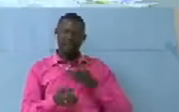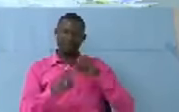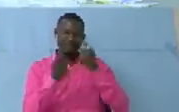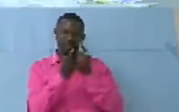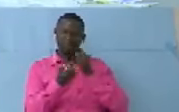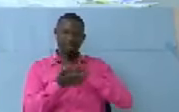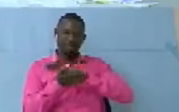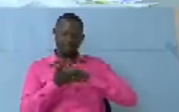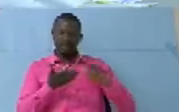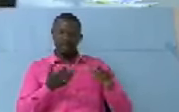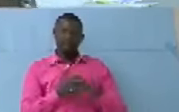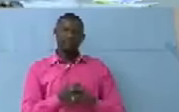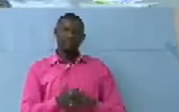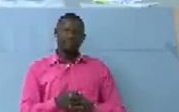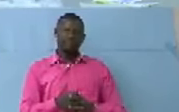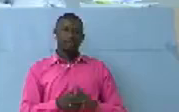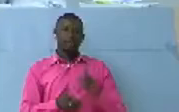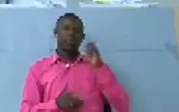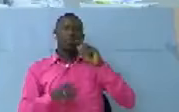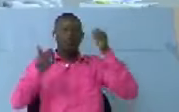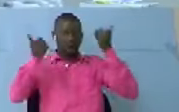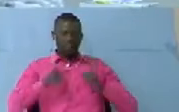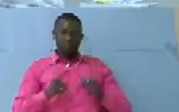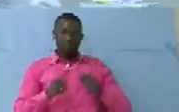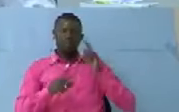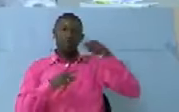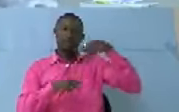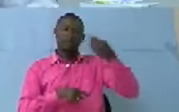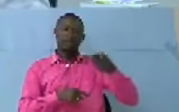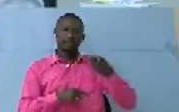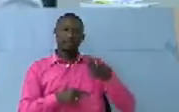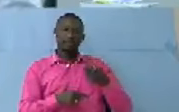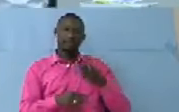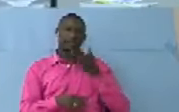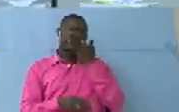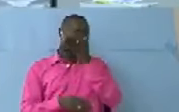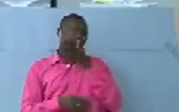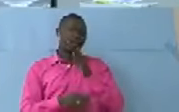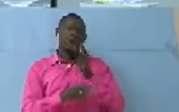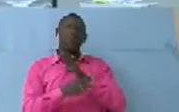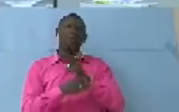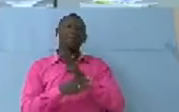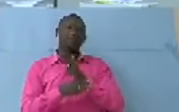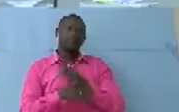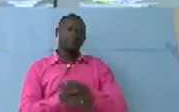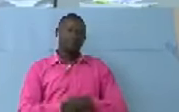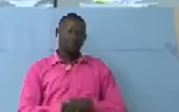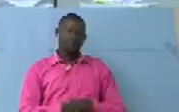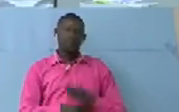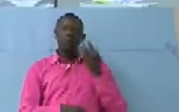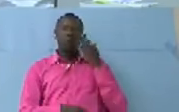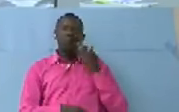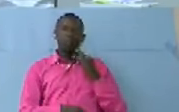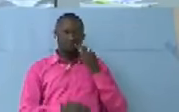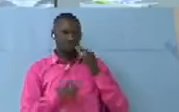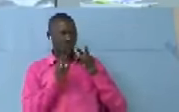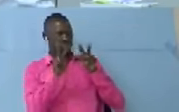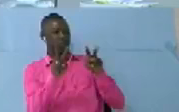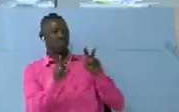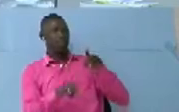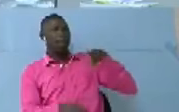What happened next? We were not okay. At Westfield. Westfield, yeah. When you suddenly saw